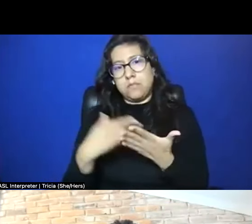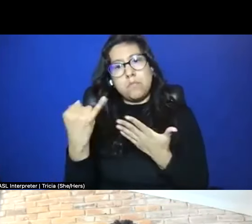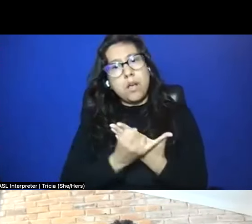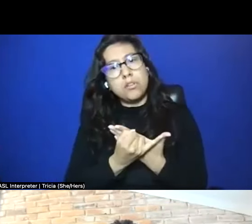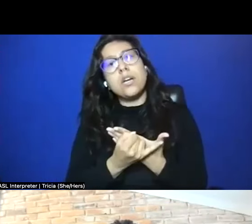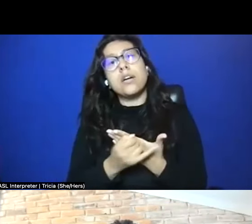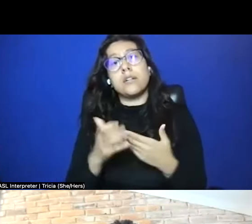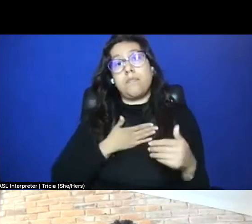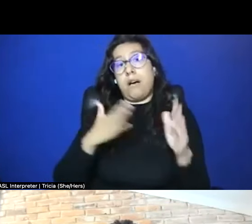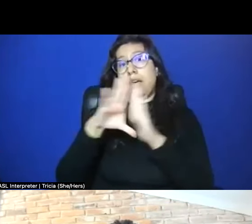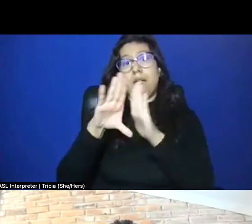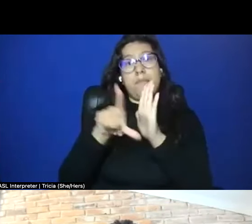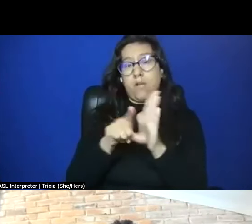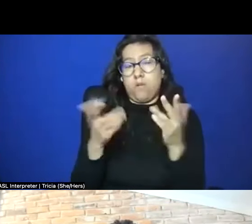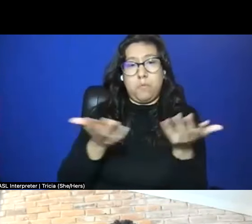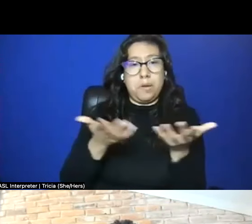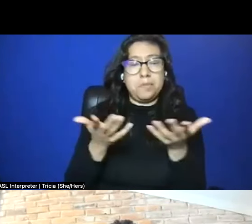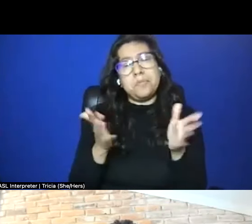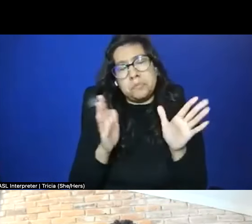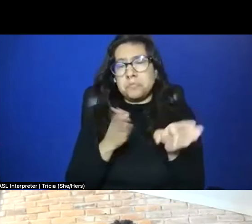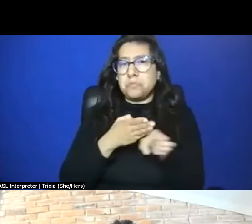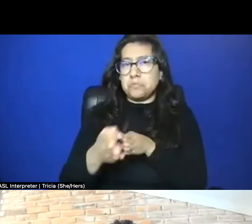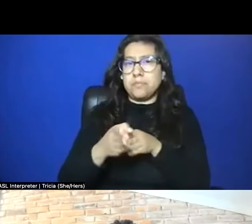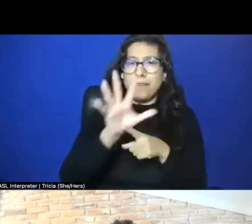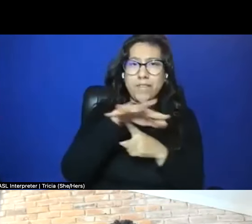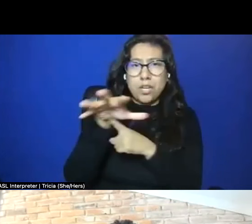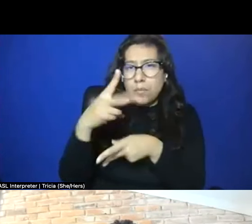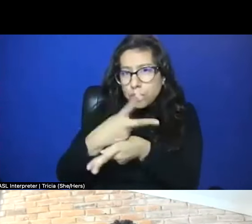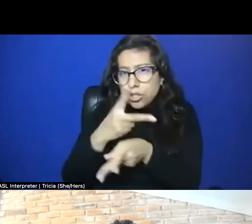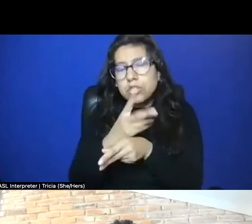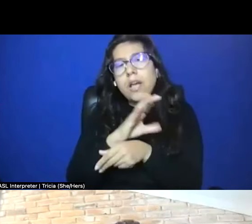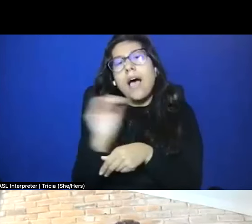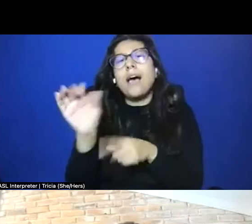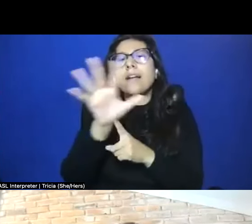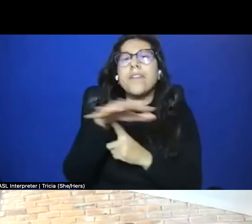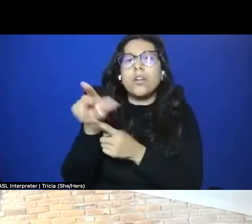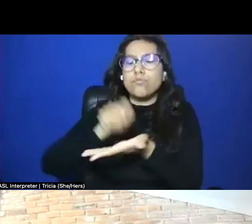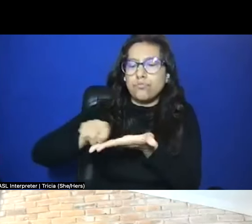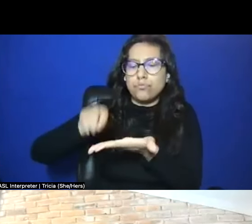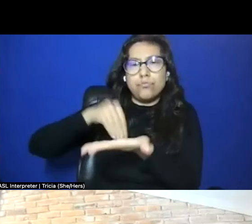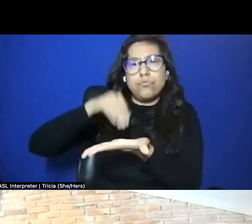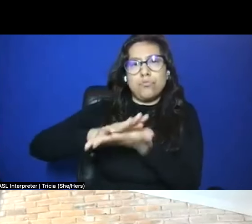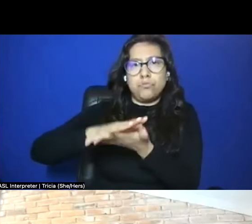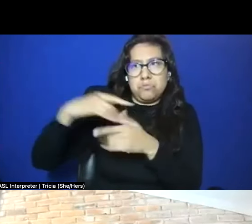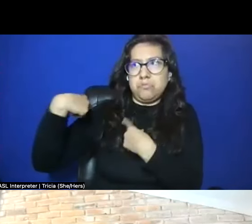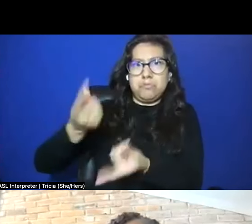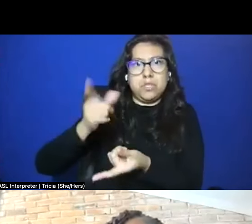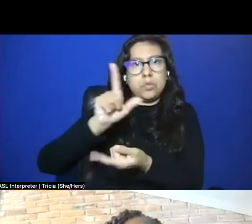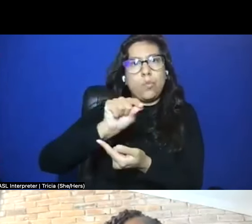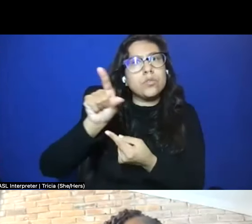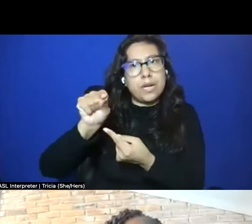My background is in video production as well as video journalism, and I think since 2020,